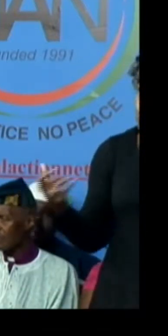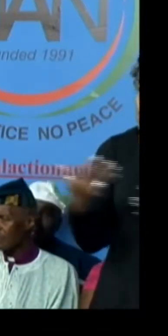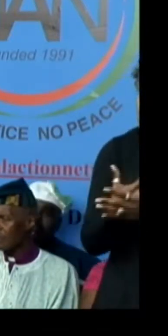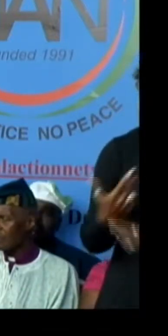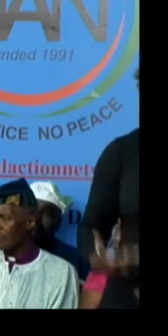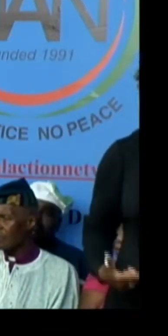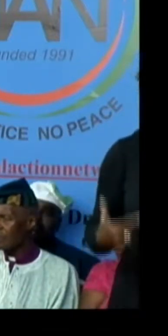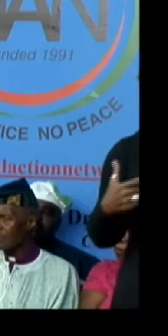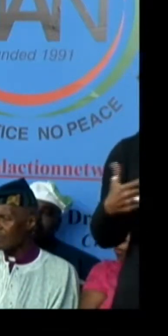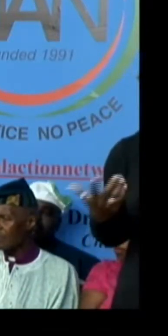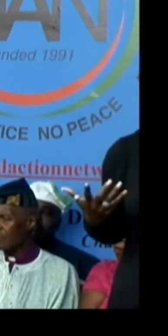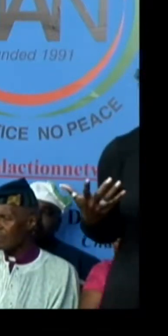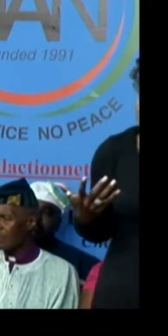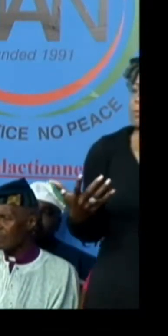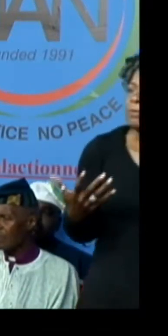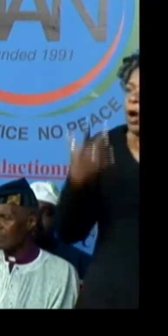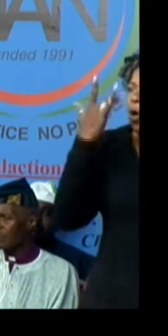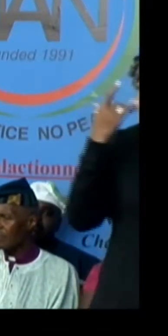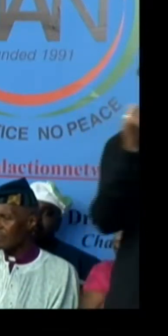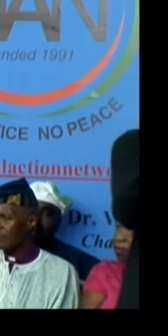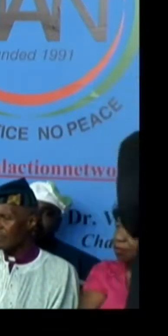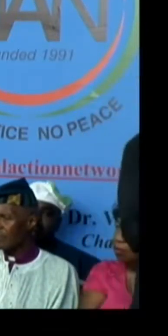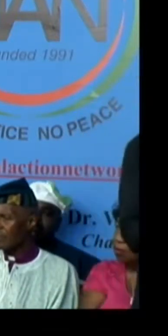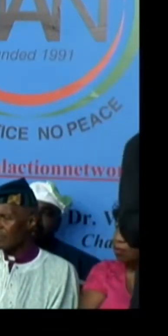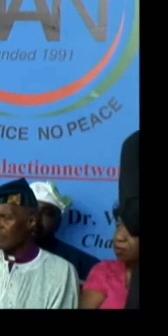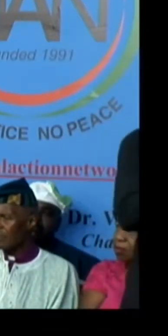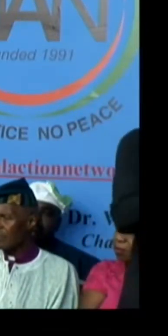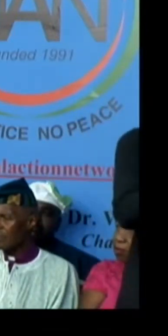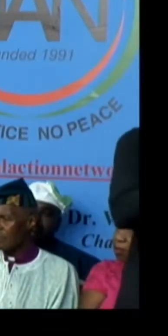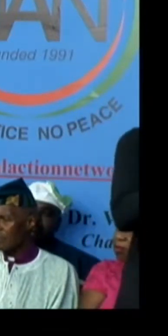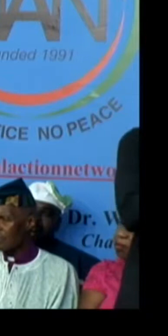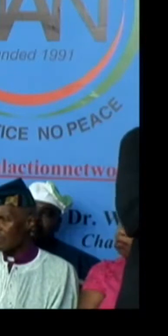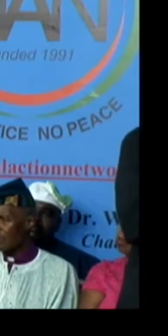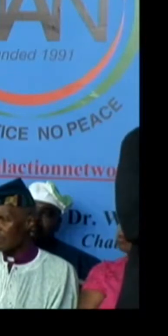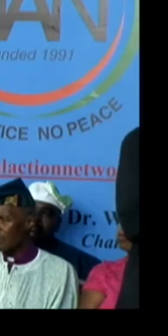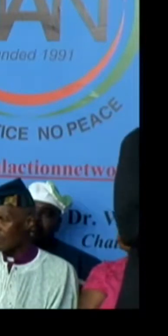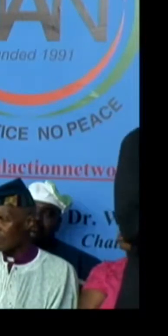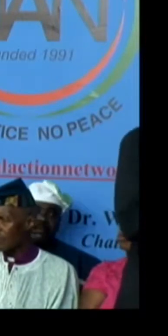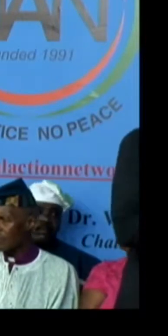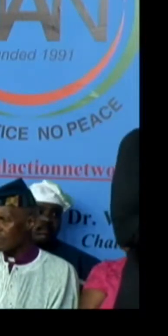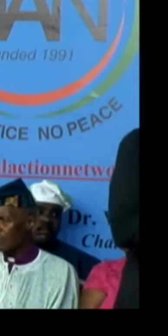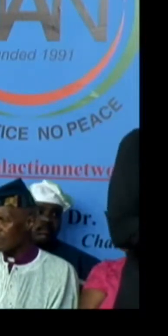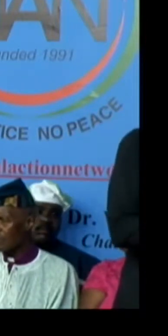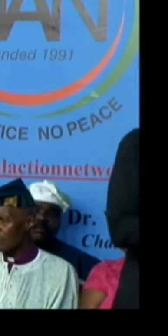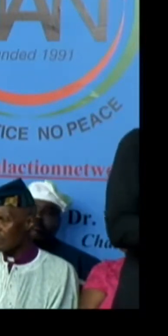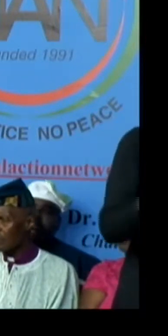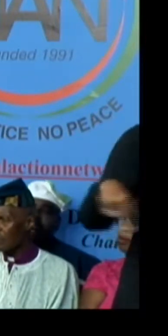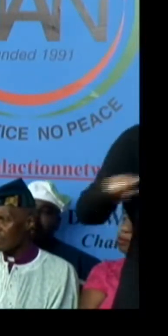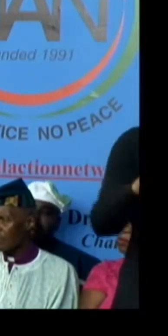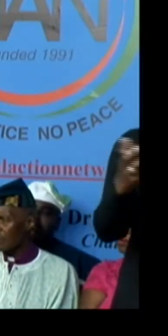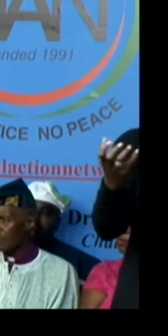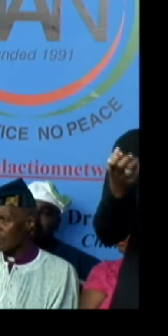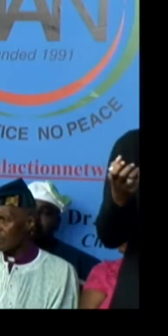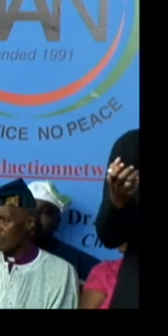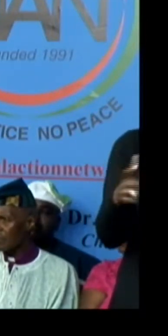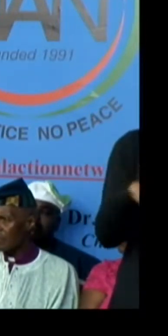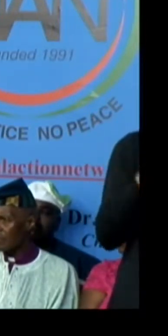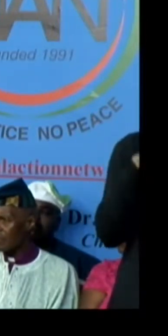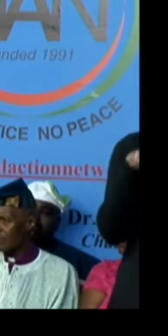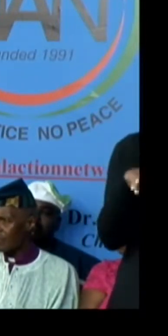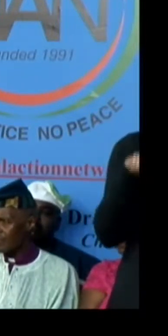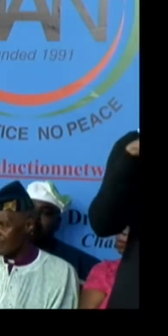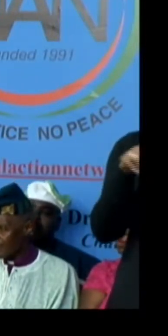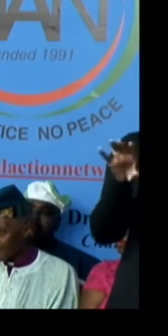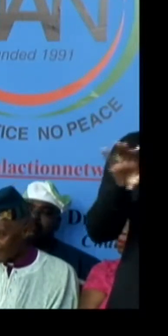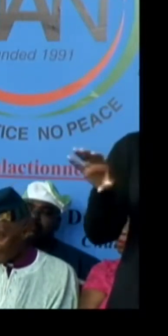a living and to live where they could ride the front of the bus and sit in the restaurant, go